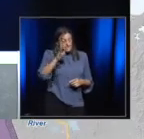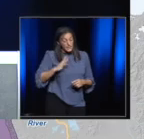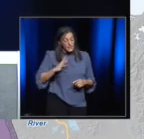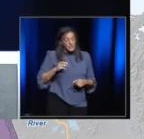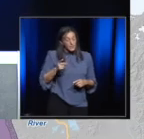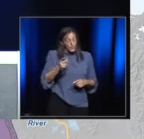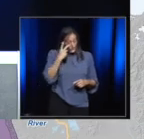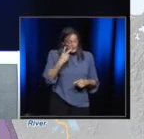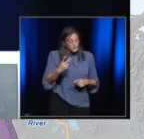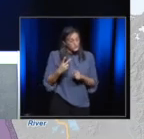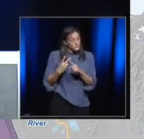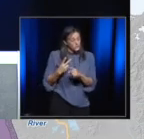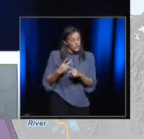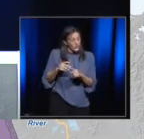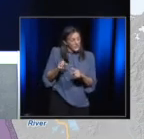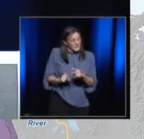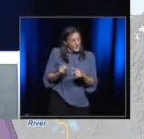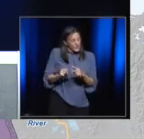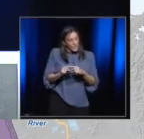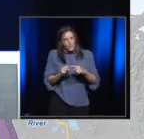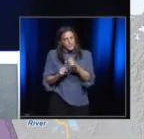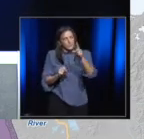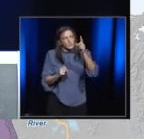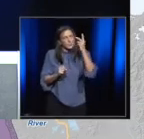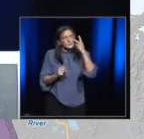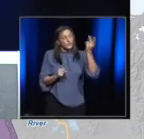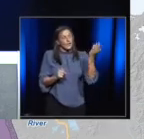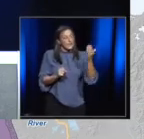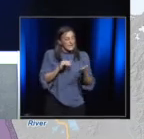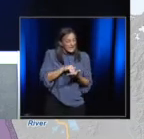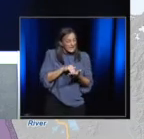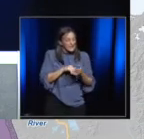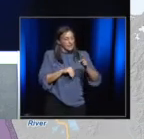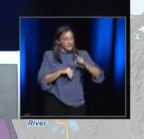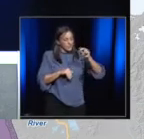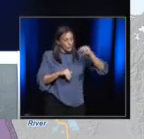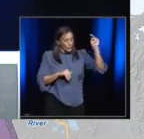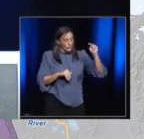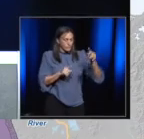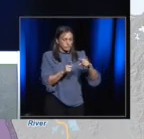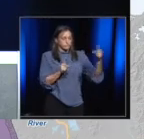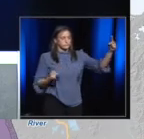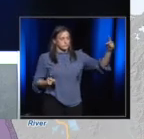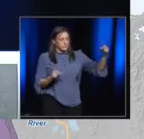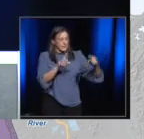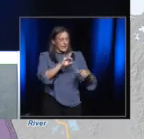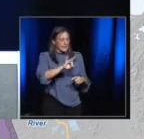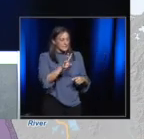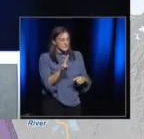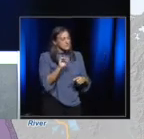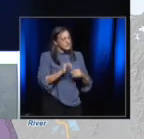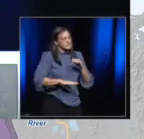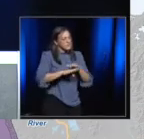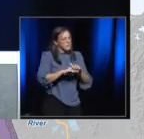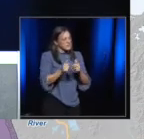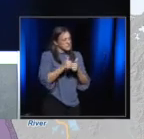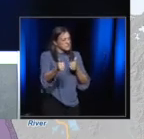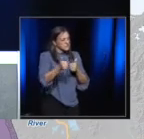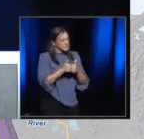by Kaipara, and then down here, so about an 86 kilometre stretch. So that's the maximum distance that we